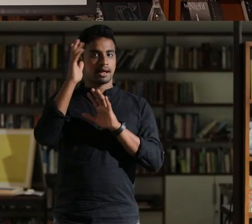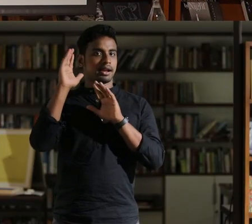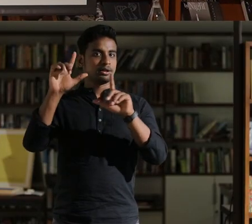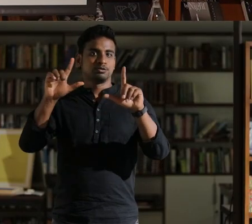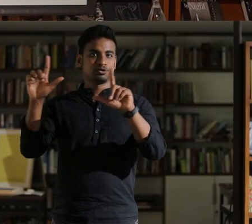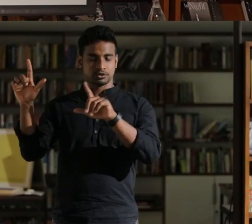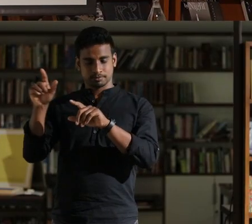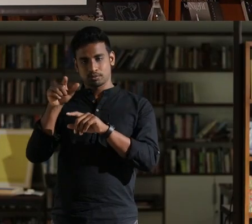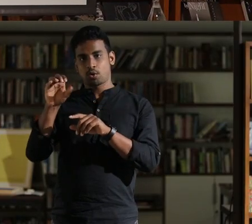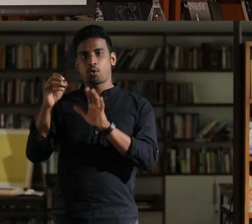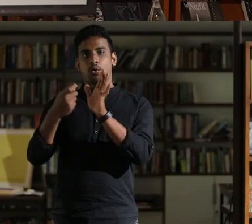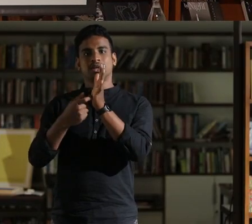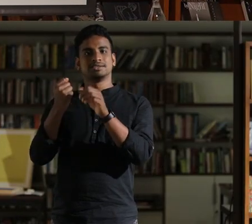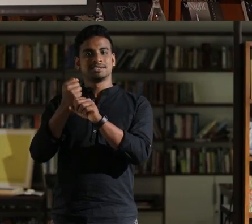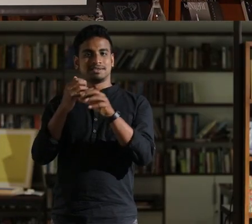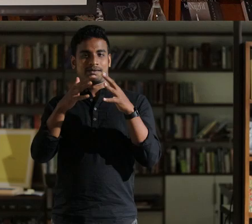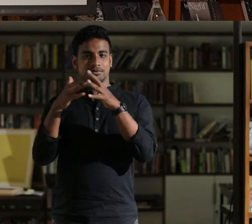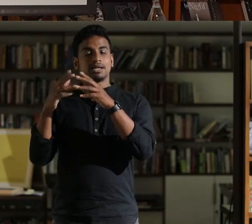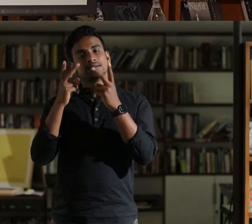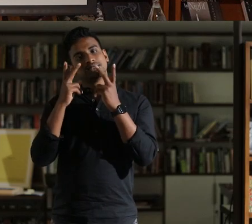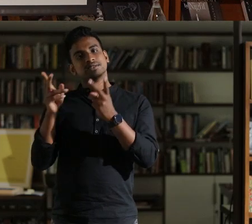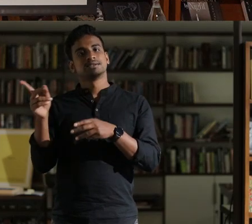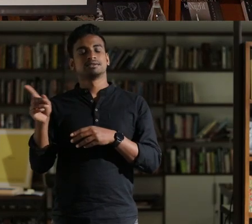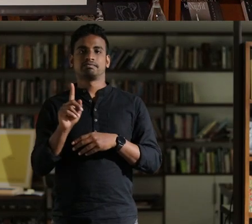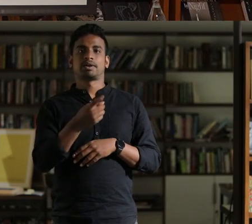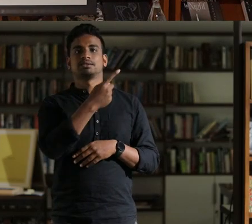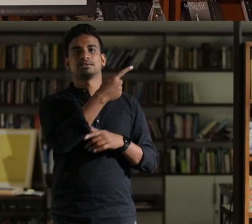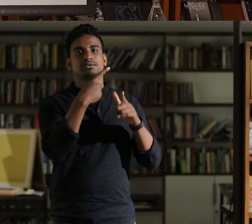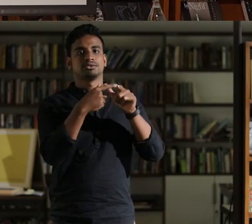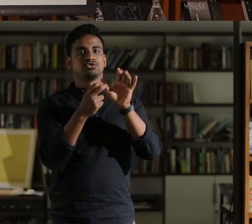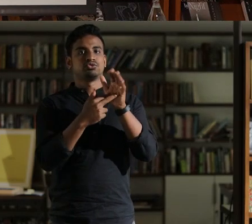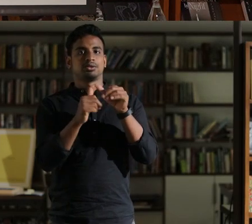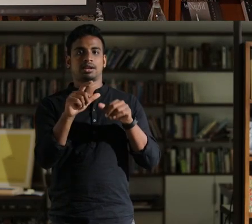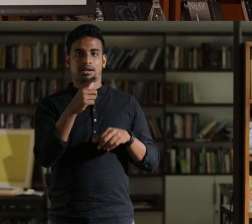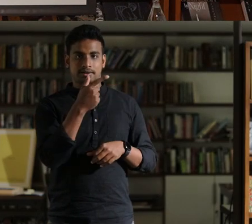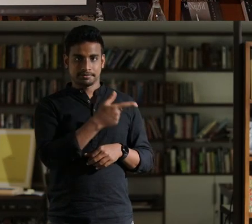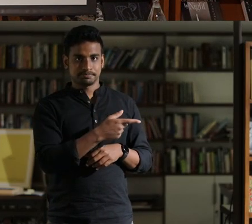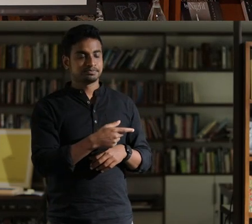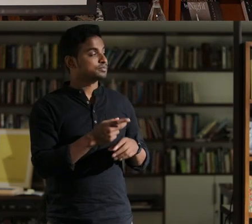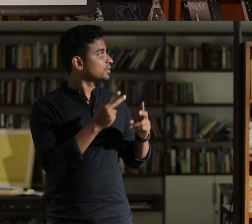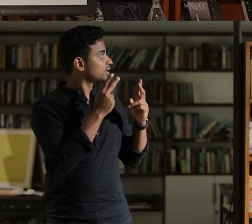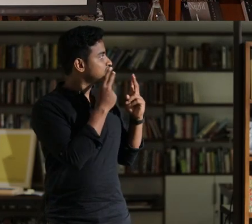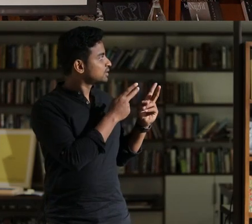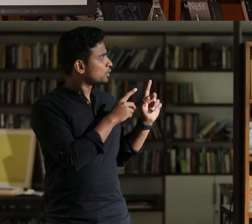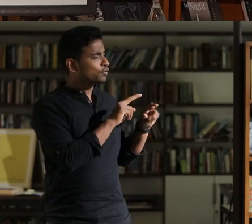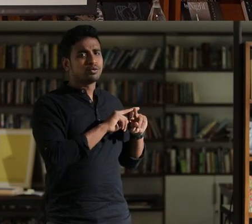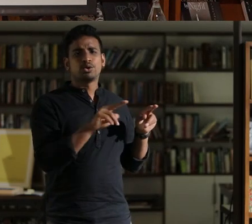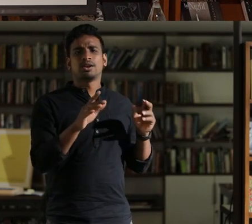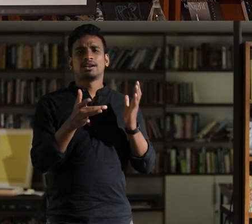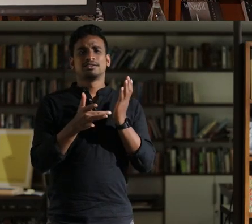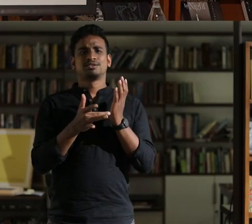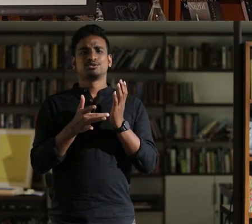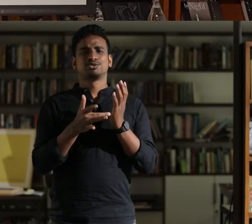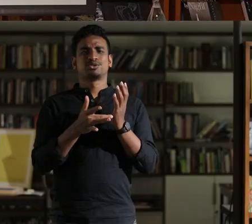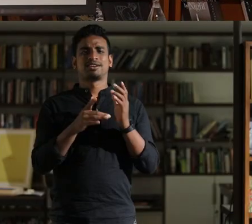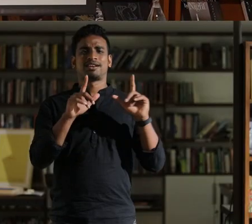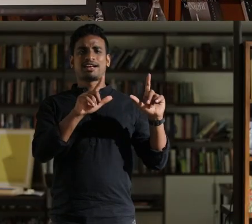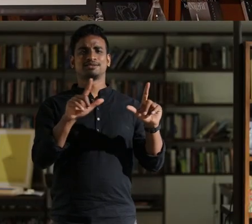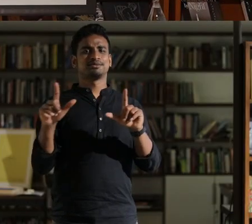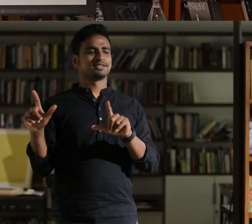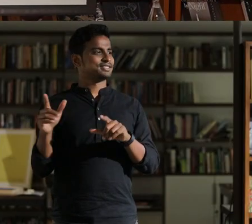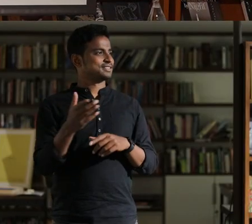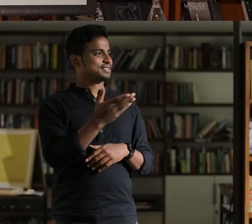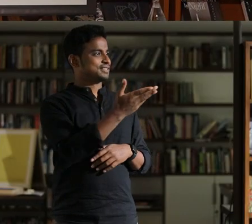website, you'll see this thing called journal. Click on it and you come up to this first flow, which is like a whole set of digital exhibitions.